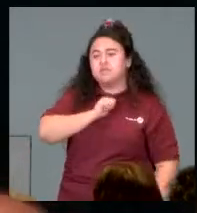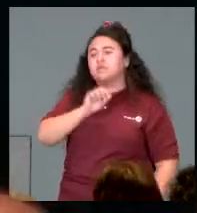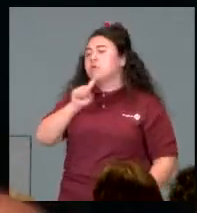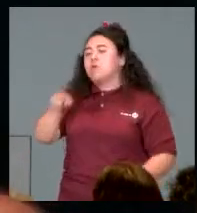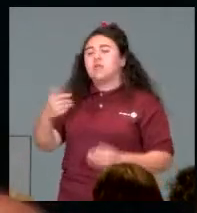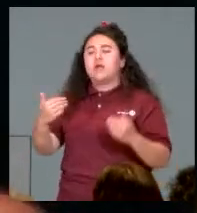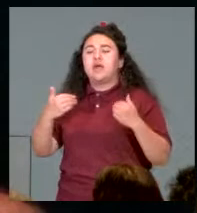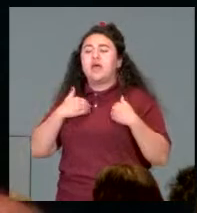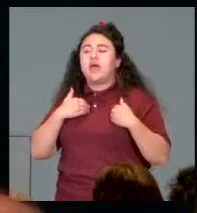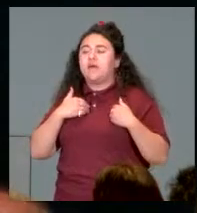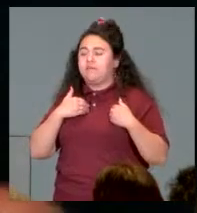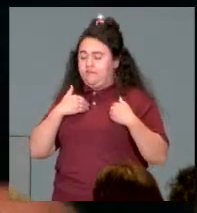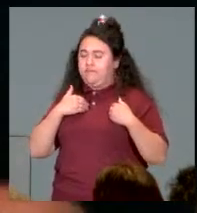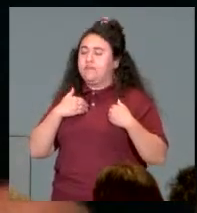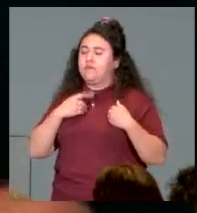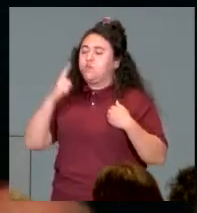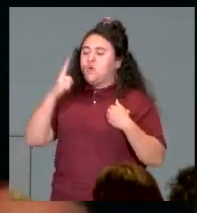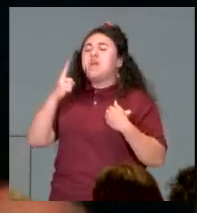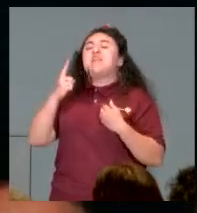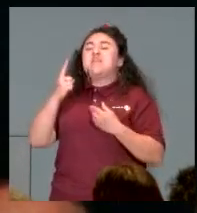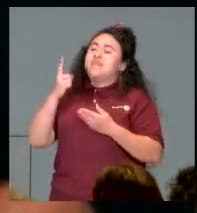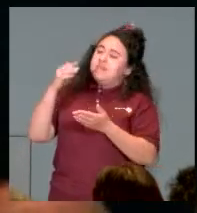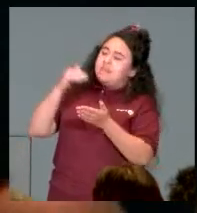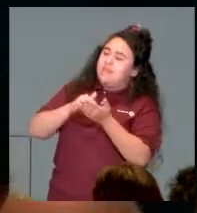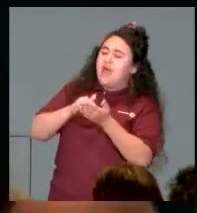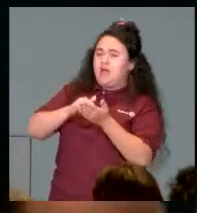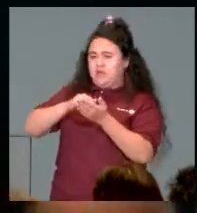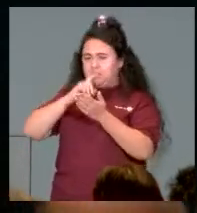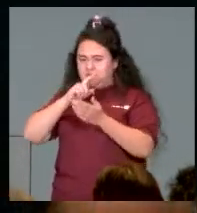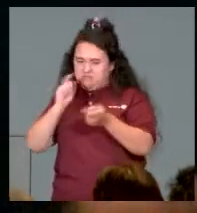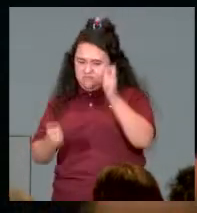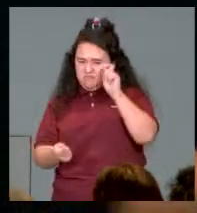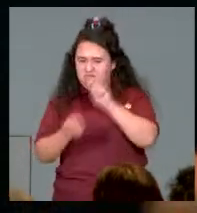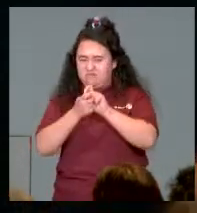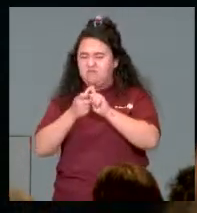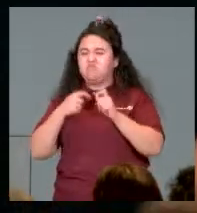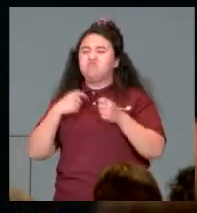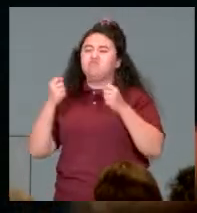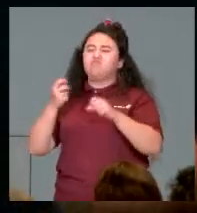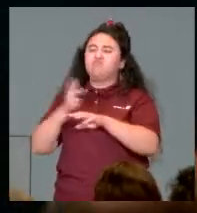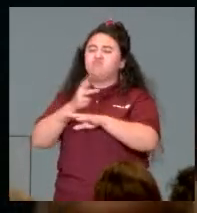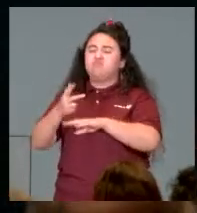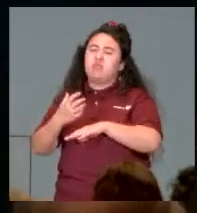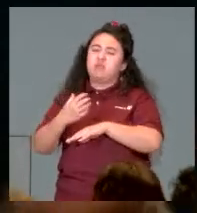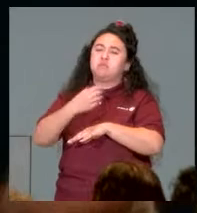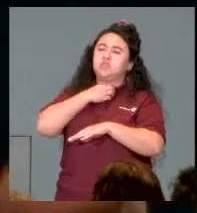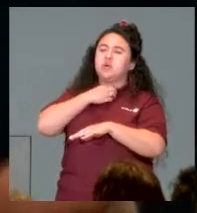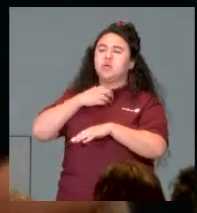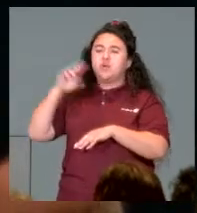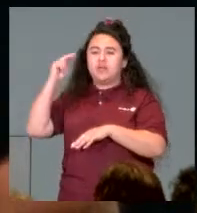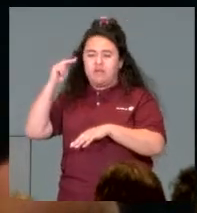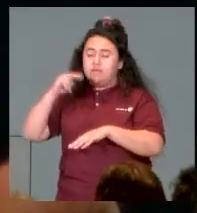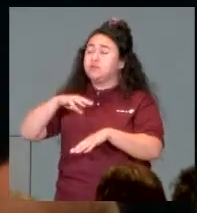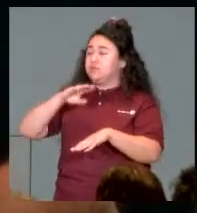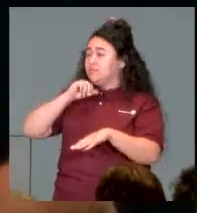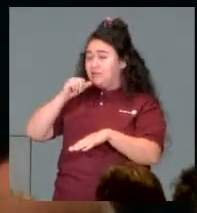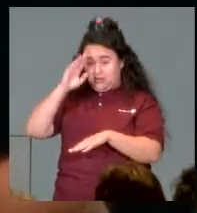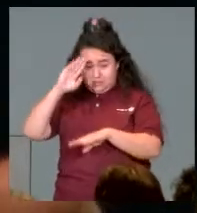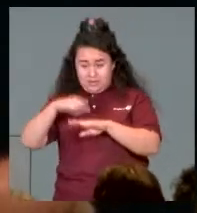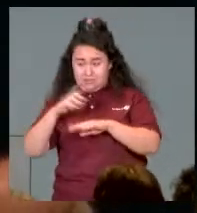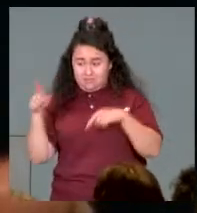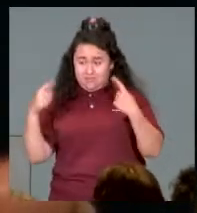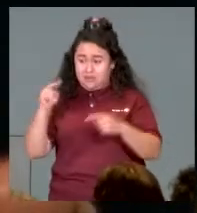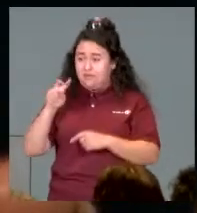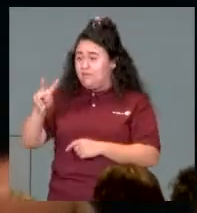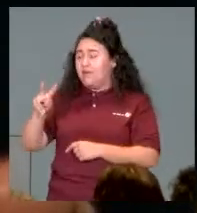is chord changes and 1,000 backhands. Driving the street like I'm choking it, car full of nephews, hasn't been a son since November, and there hasn't been a street I